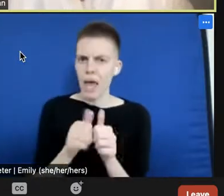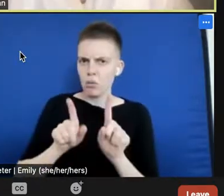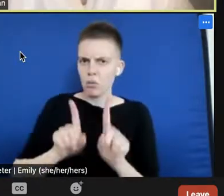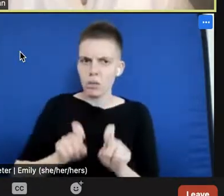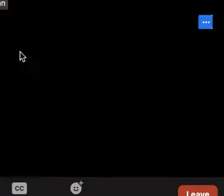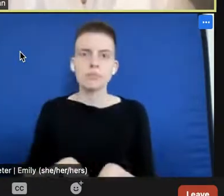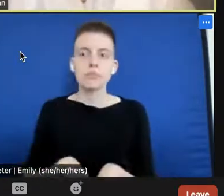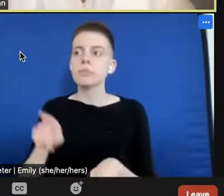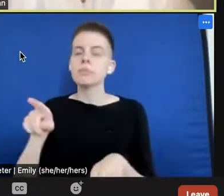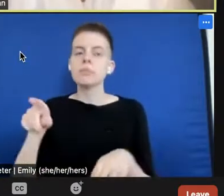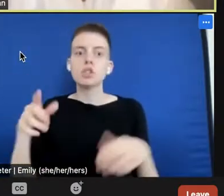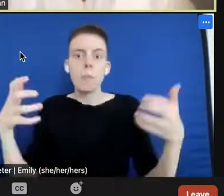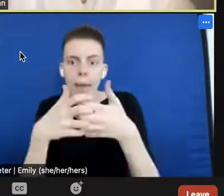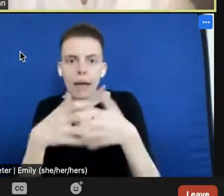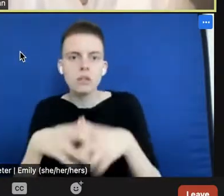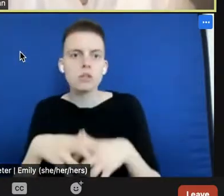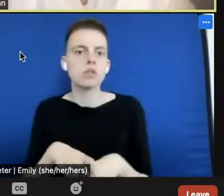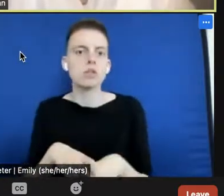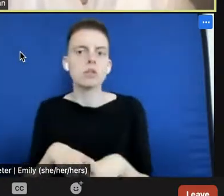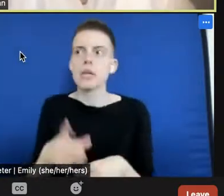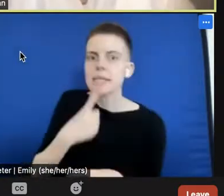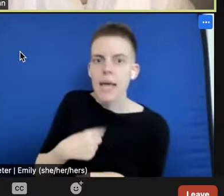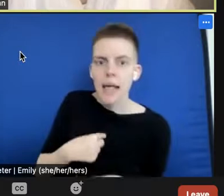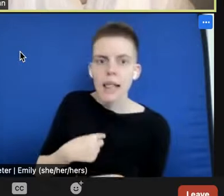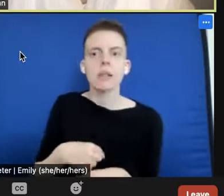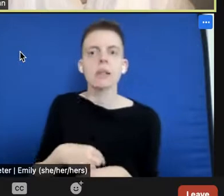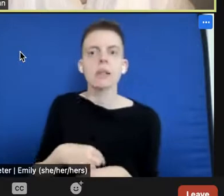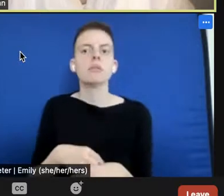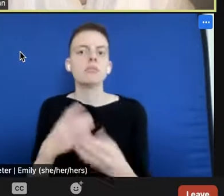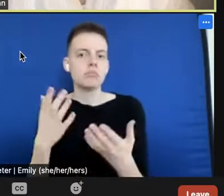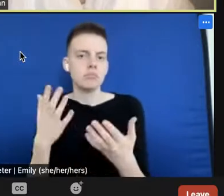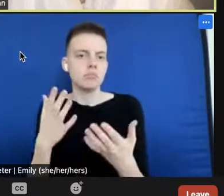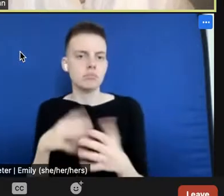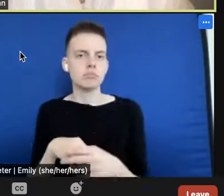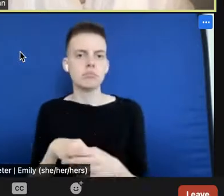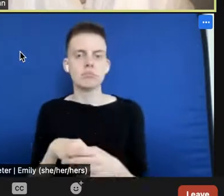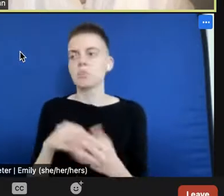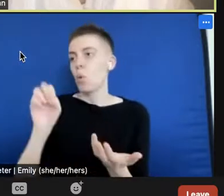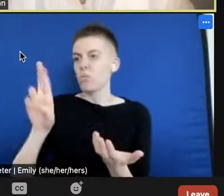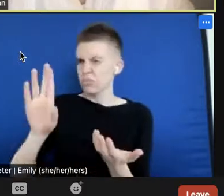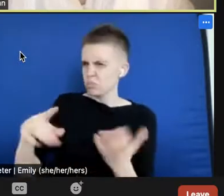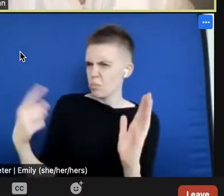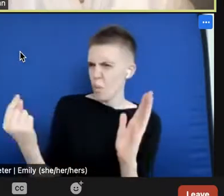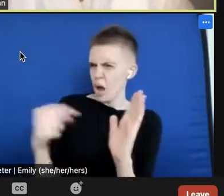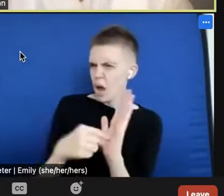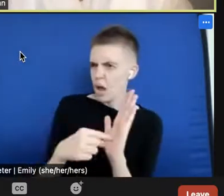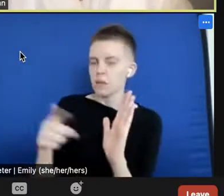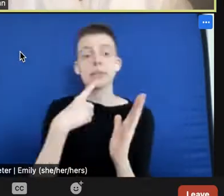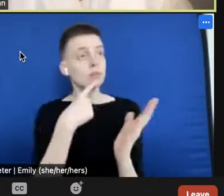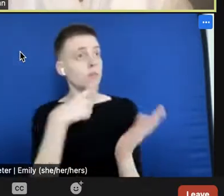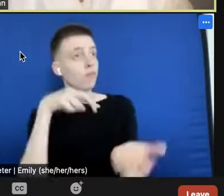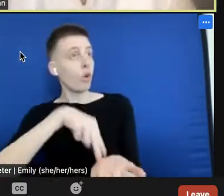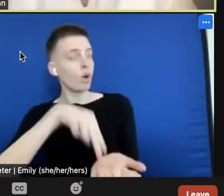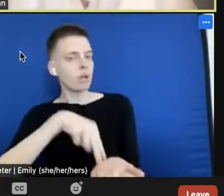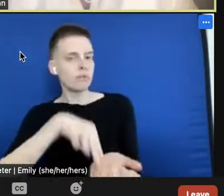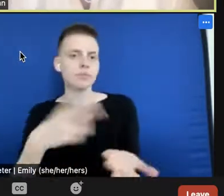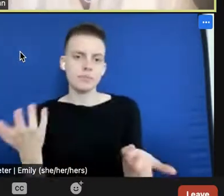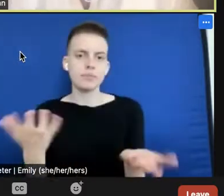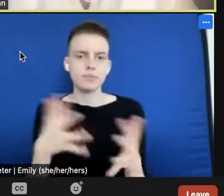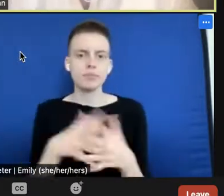they can recognize it when you say, this child was identifying, and they said this was a fork, the picture at the upper left. And we